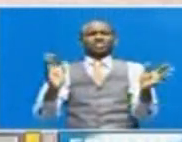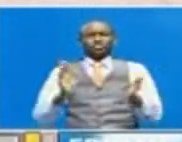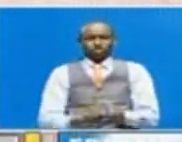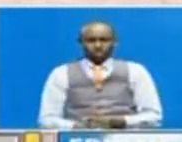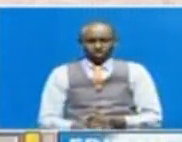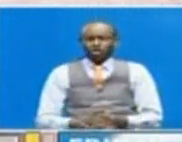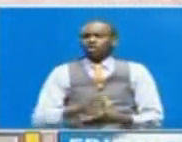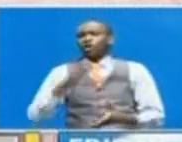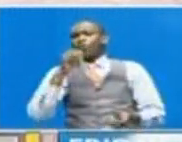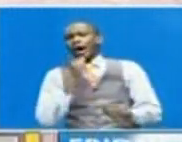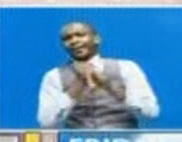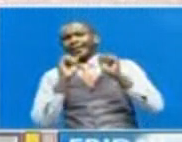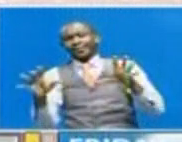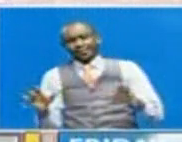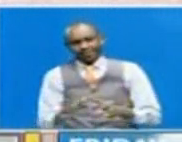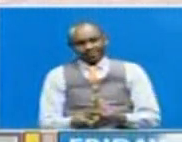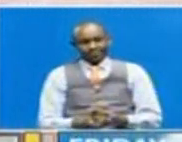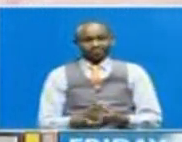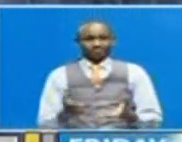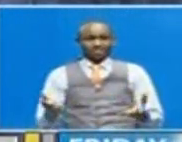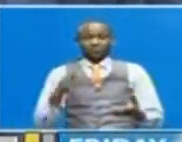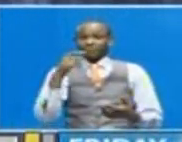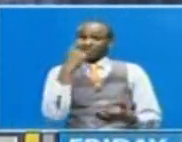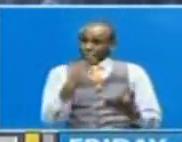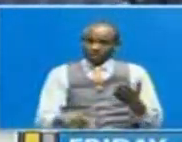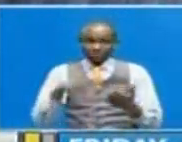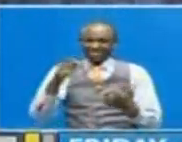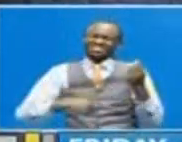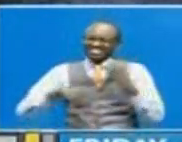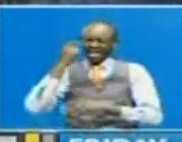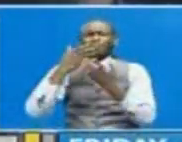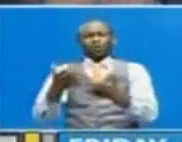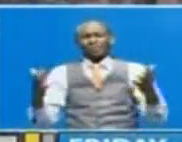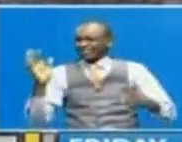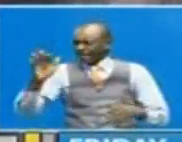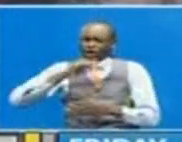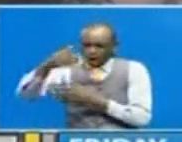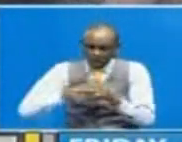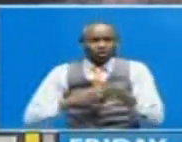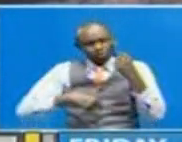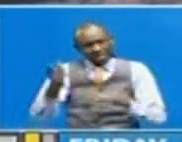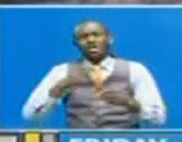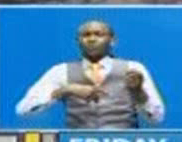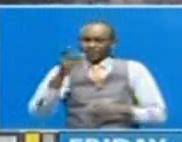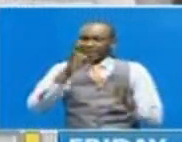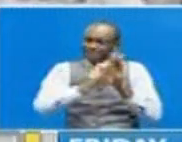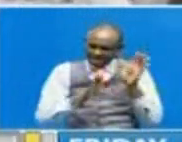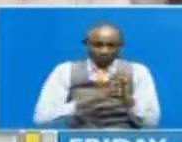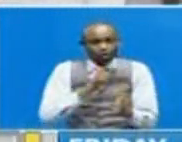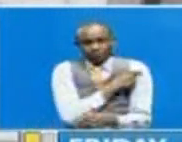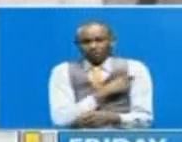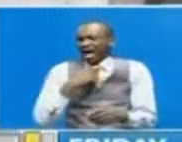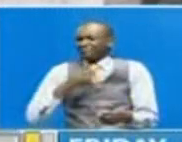closed, no longer operational. He says he has had to sell his property to settle the hospital bills and has nothing to his